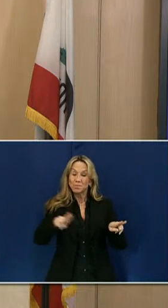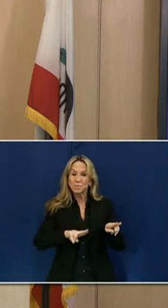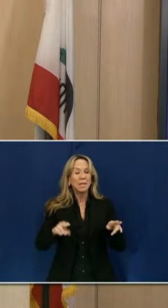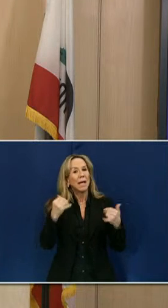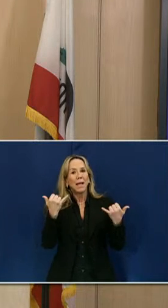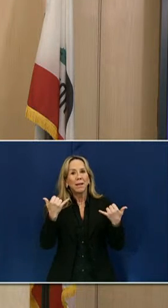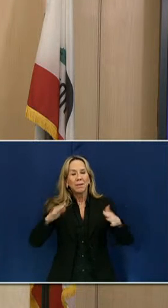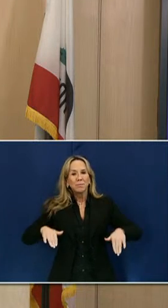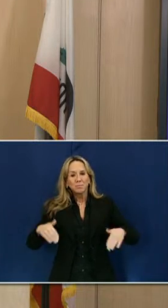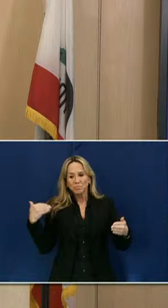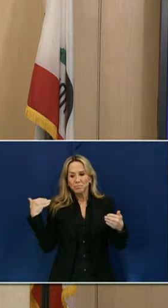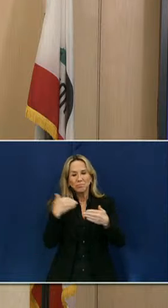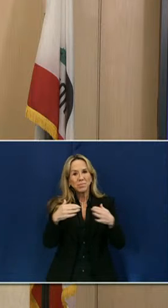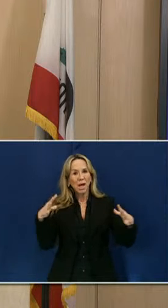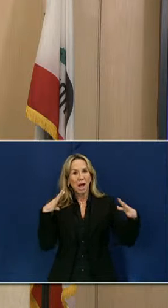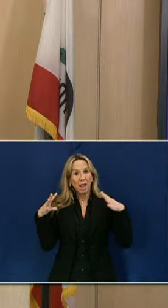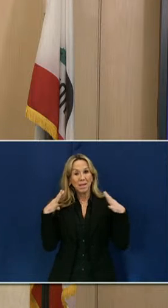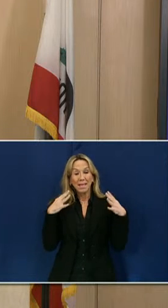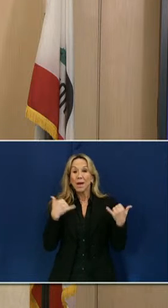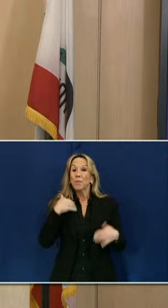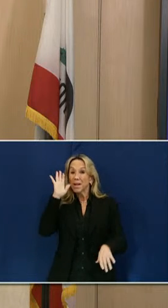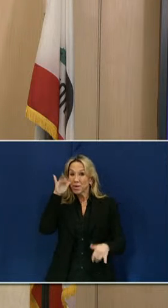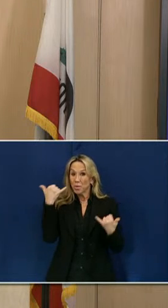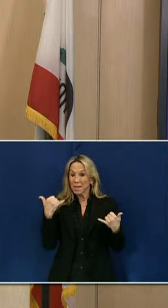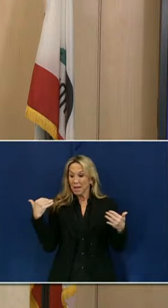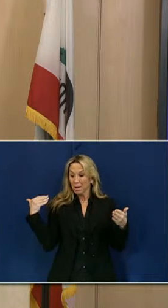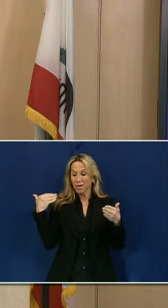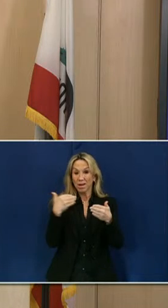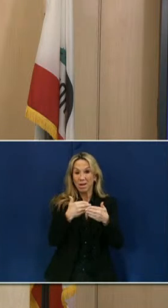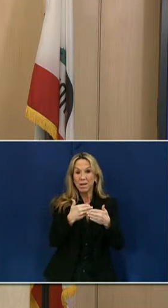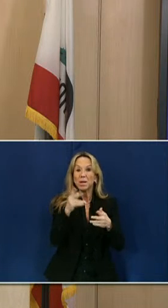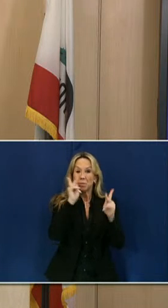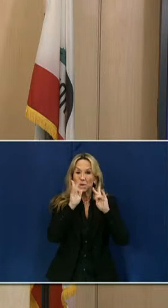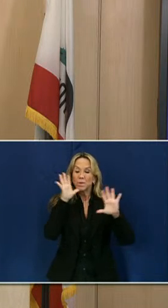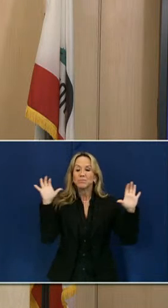when we know more people typically gather to celebrate.